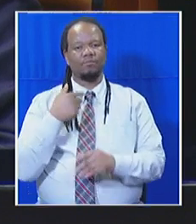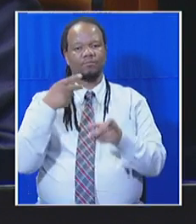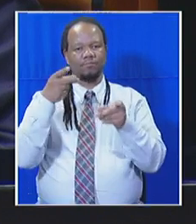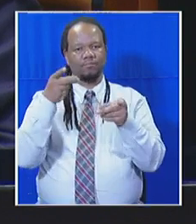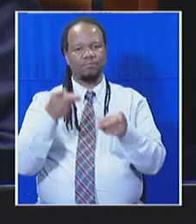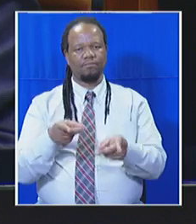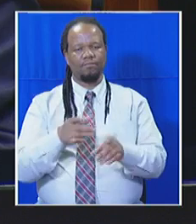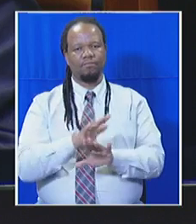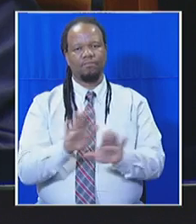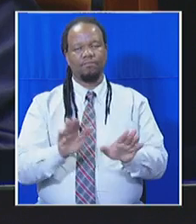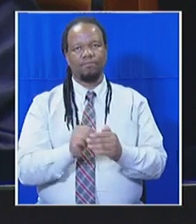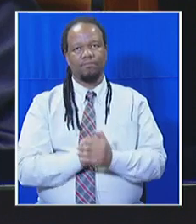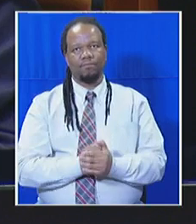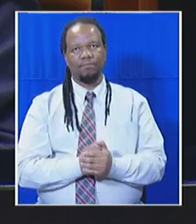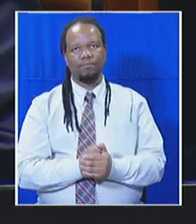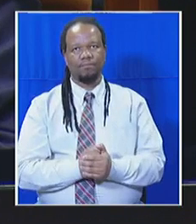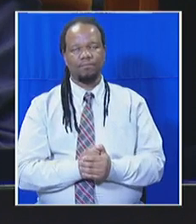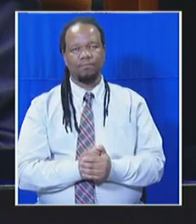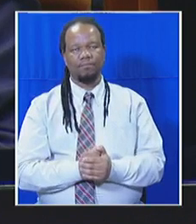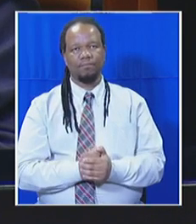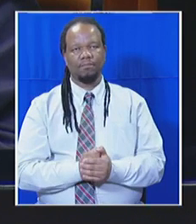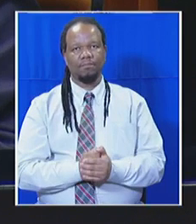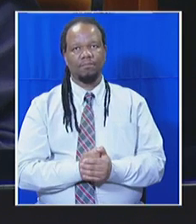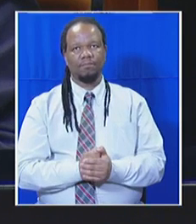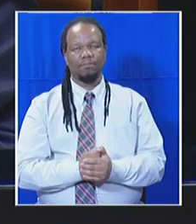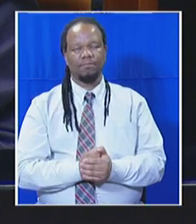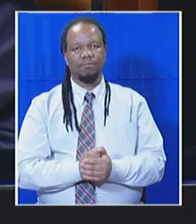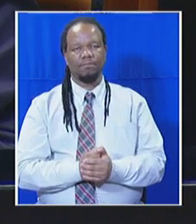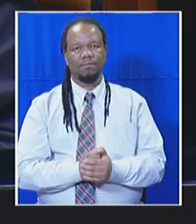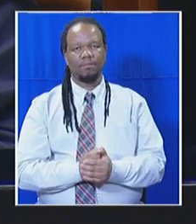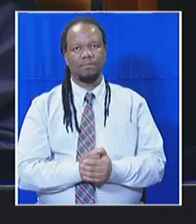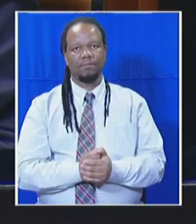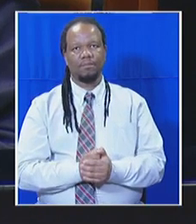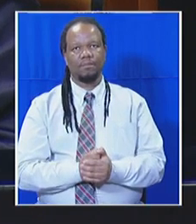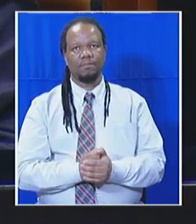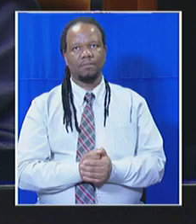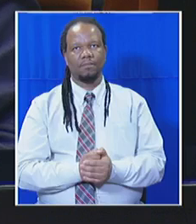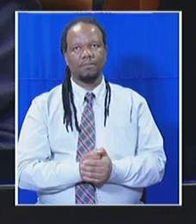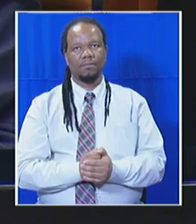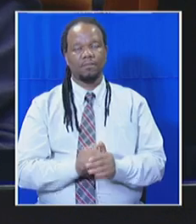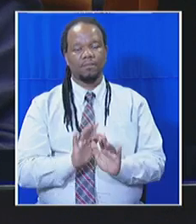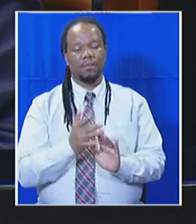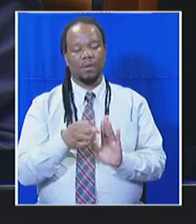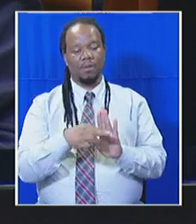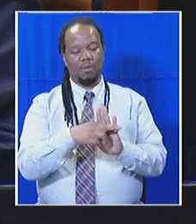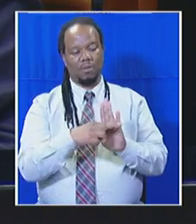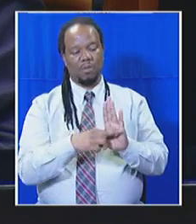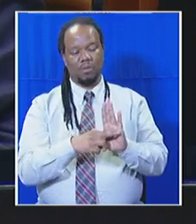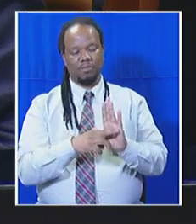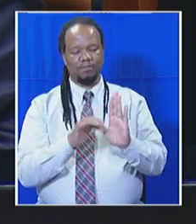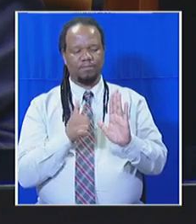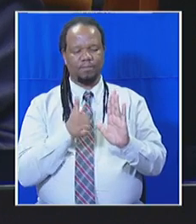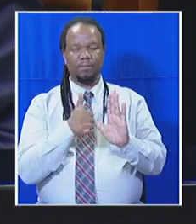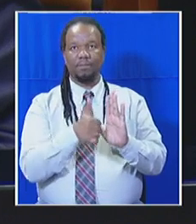that let's stick with the rules. Let's stick